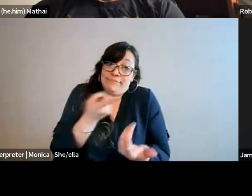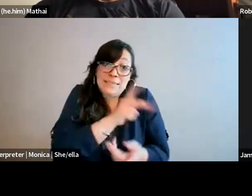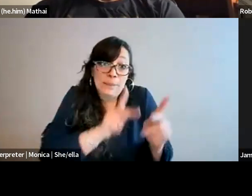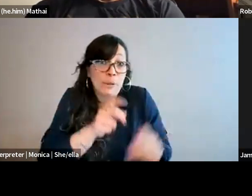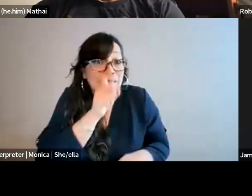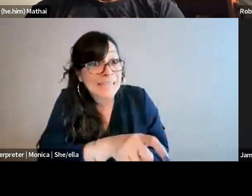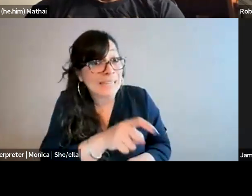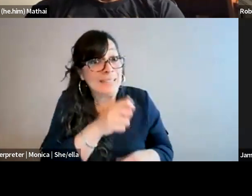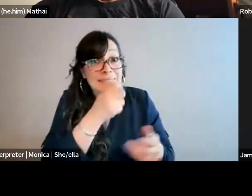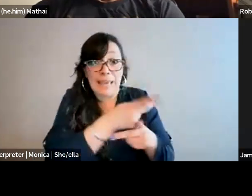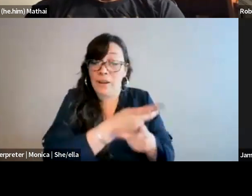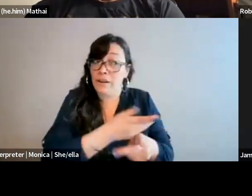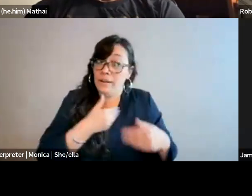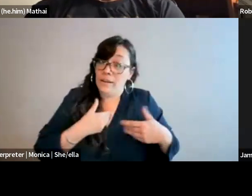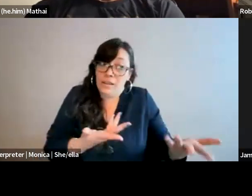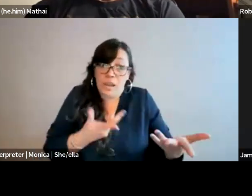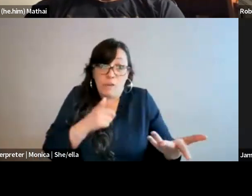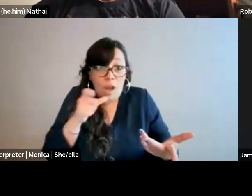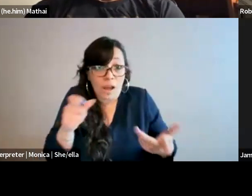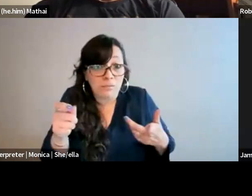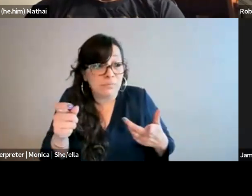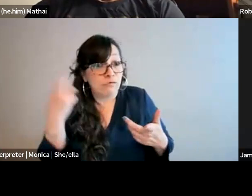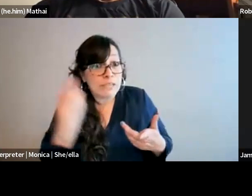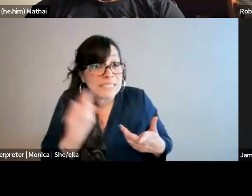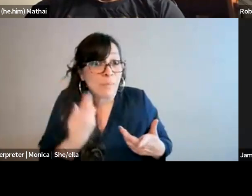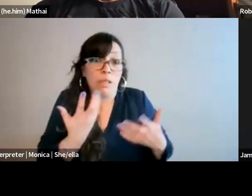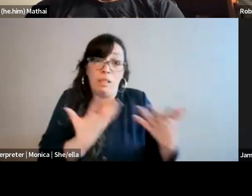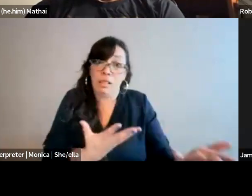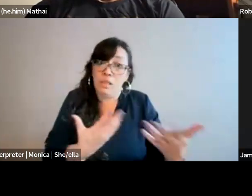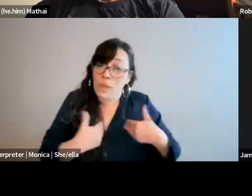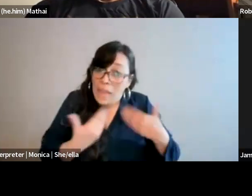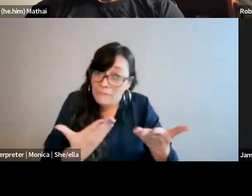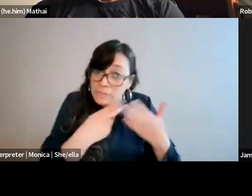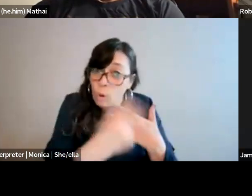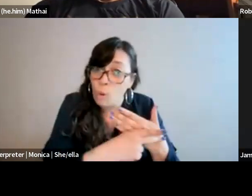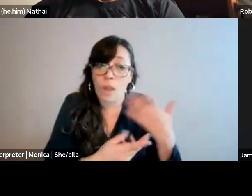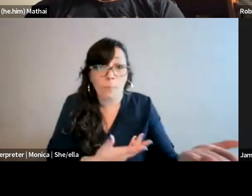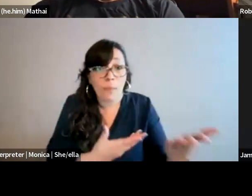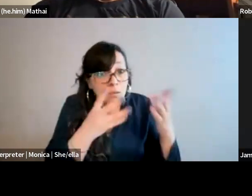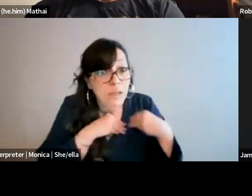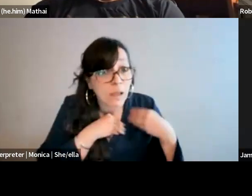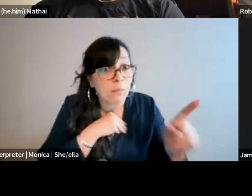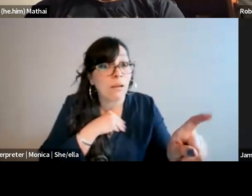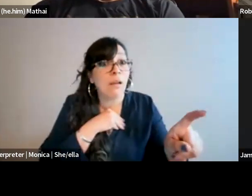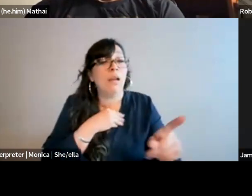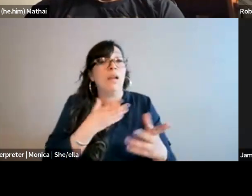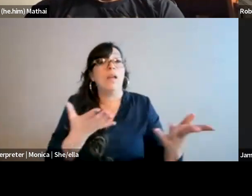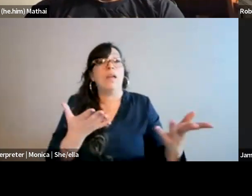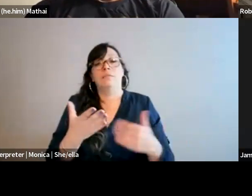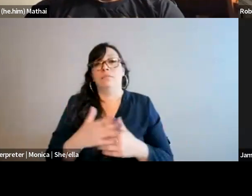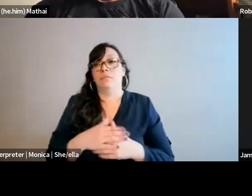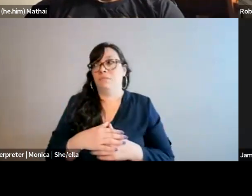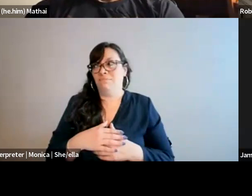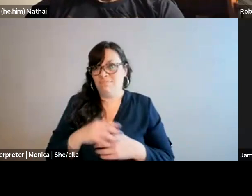unwilling to accept any options or unreasonable. They're completely reasonable. The options are terrible. They're unacceptable. There's